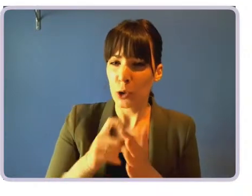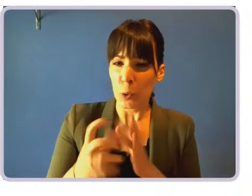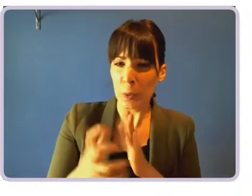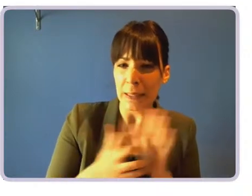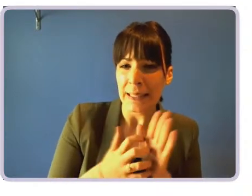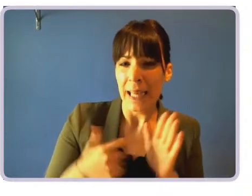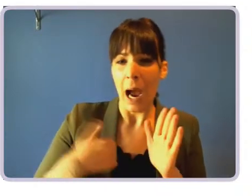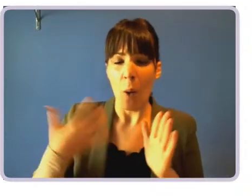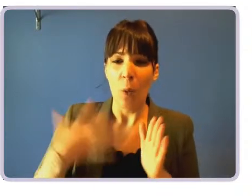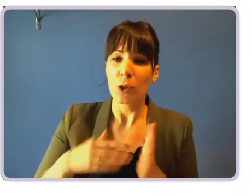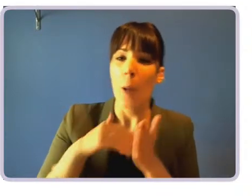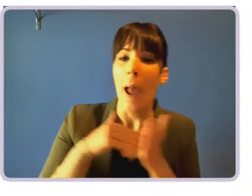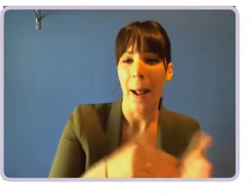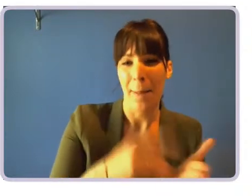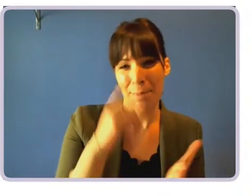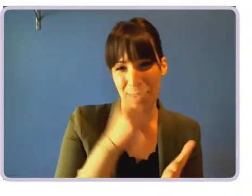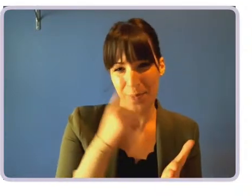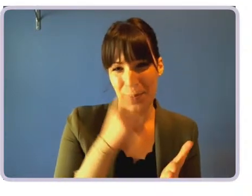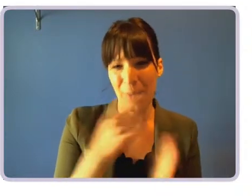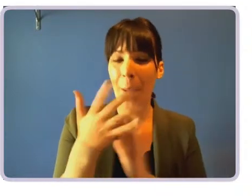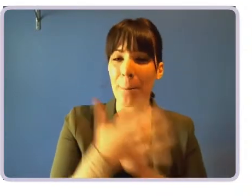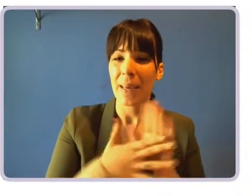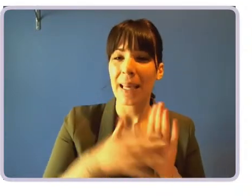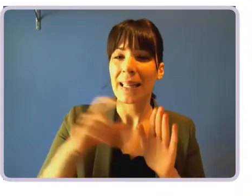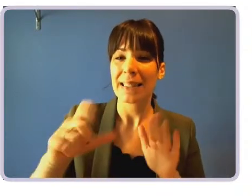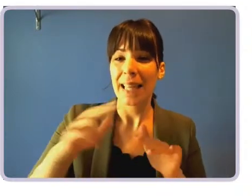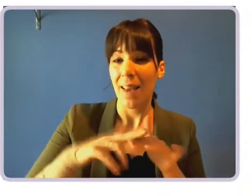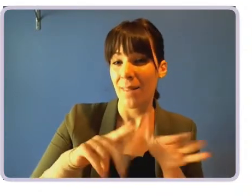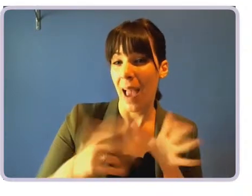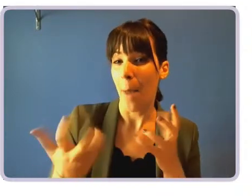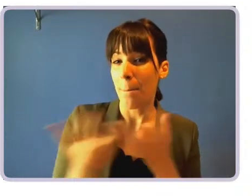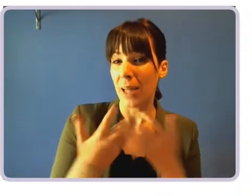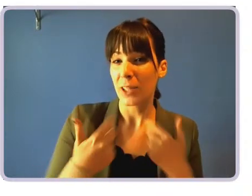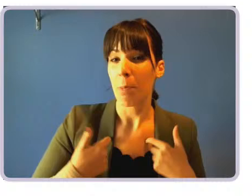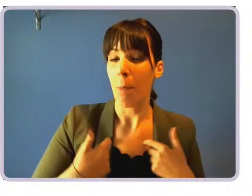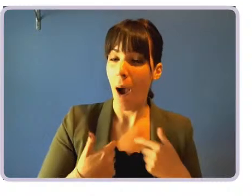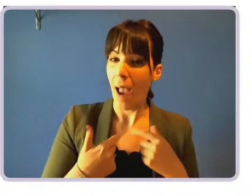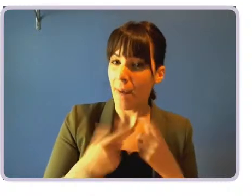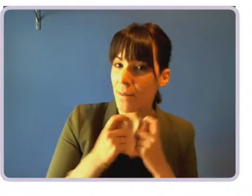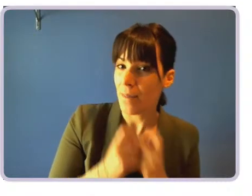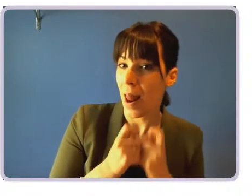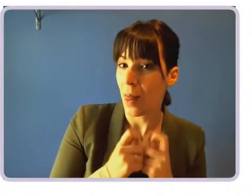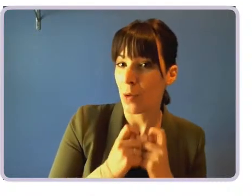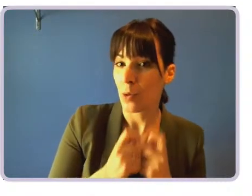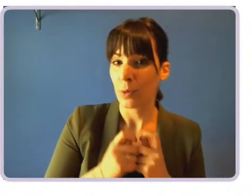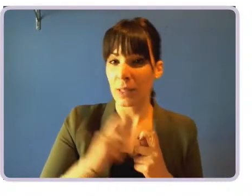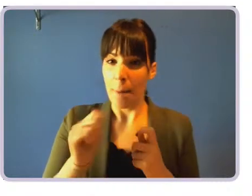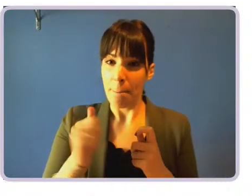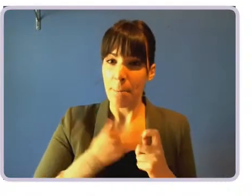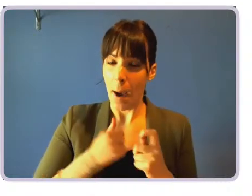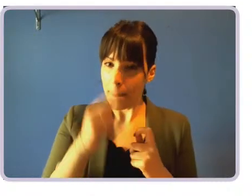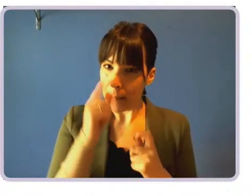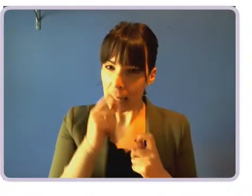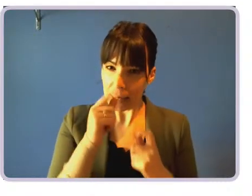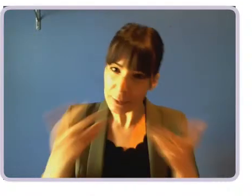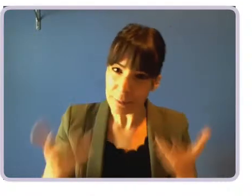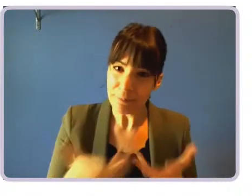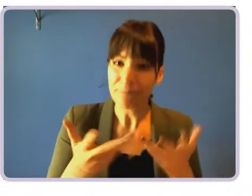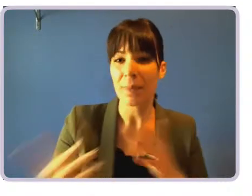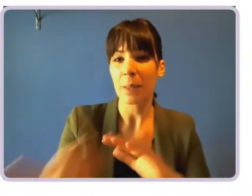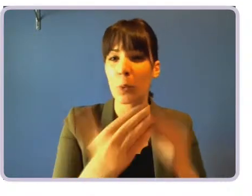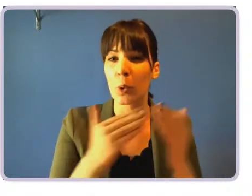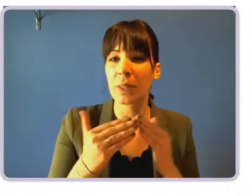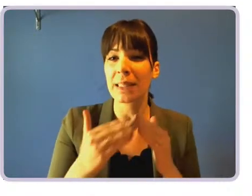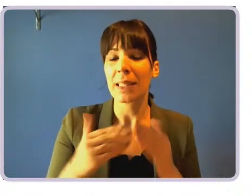my values and desire to work with community in a positive way, to build community resilience and individual resilience, and to